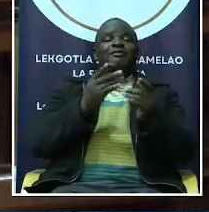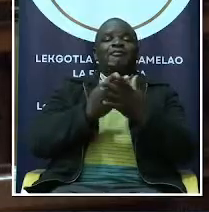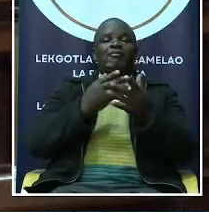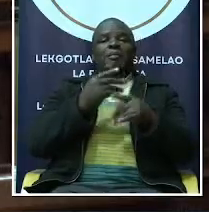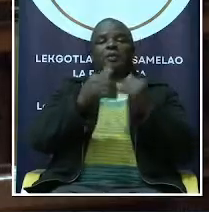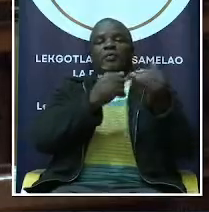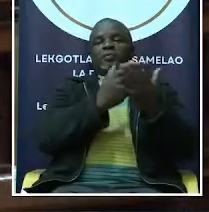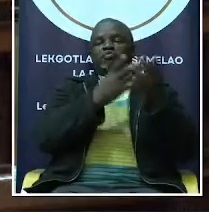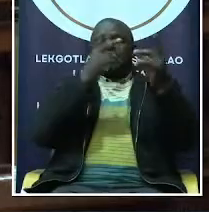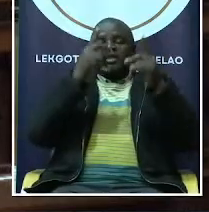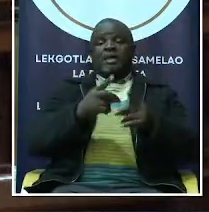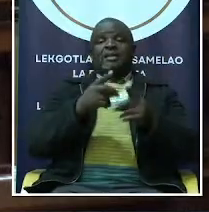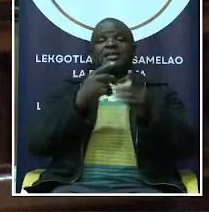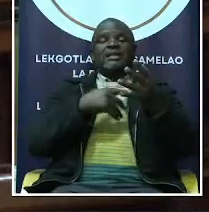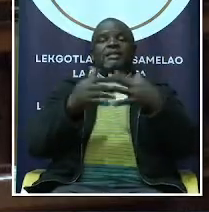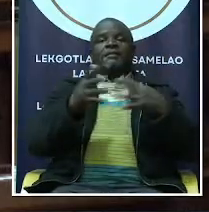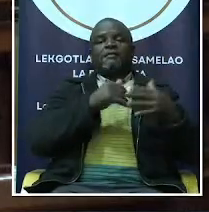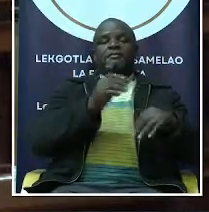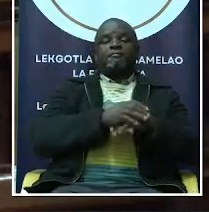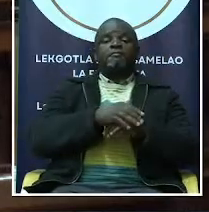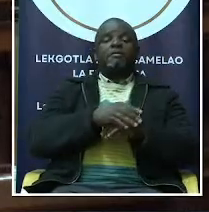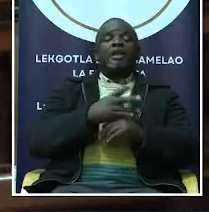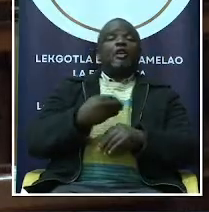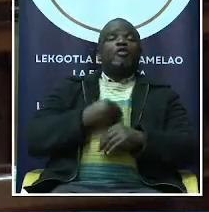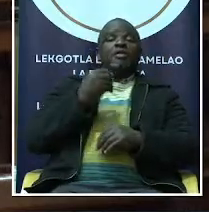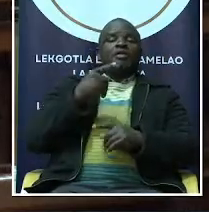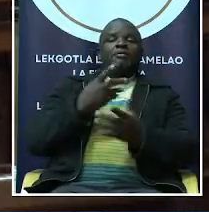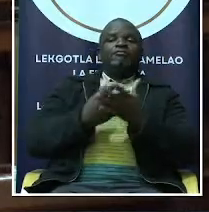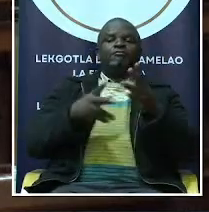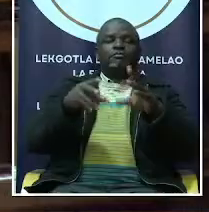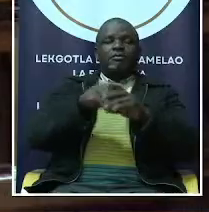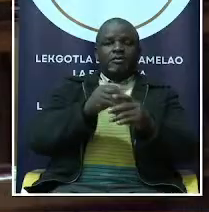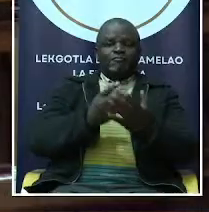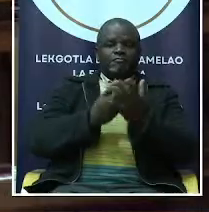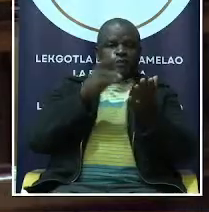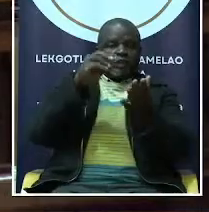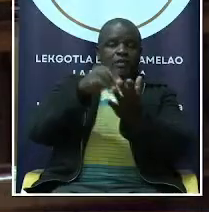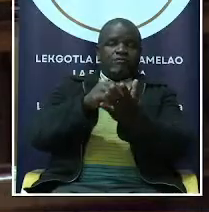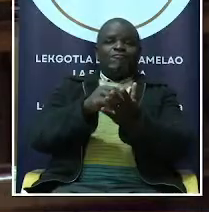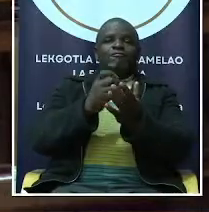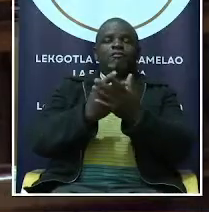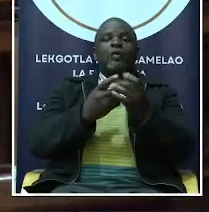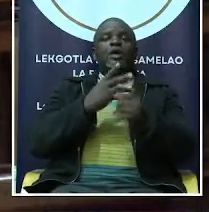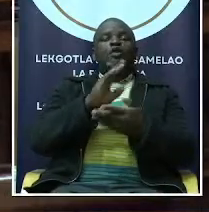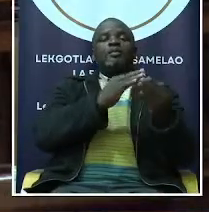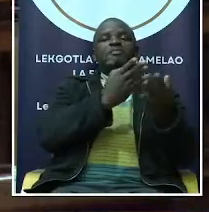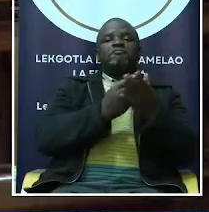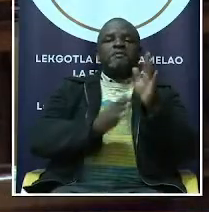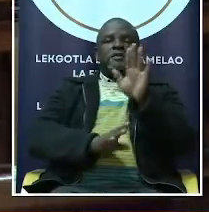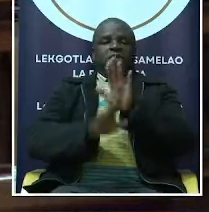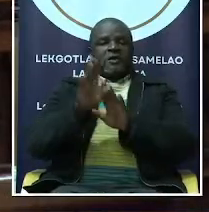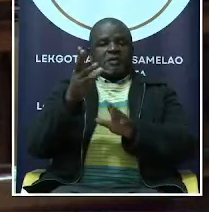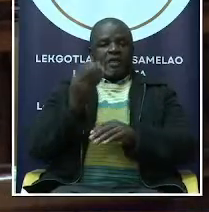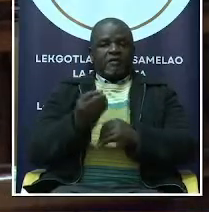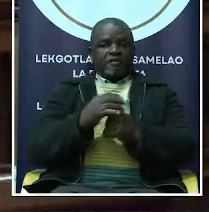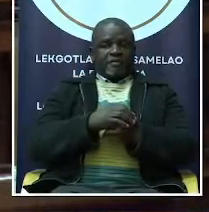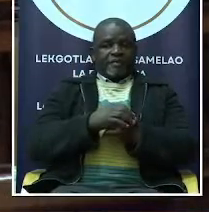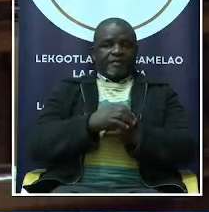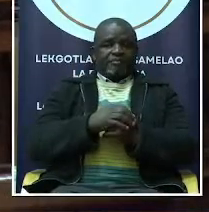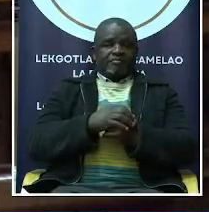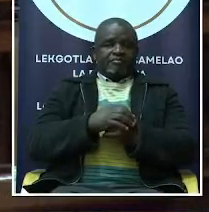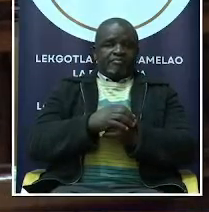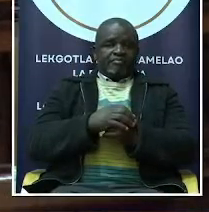processes, enabling them to contribute to the development of their communities.